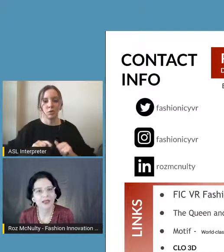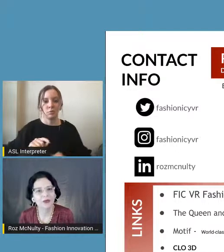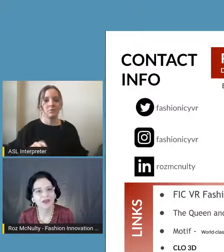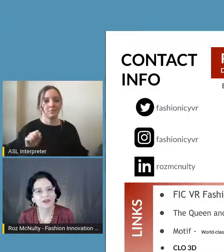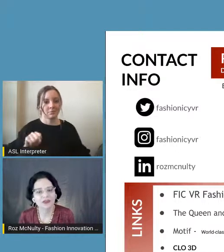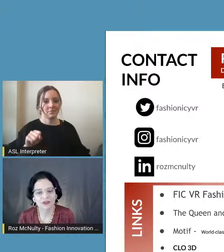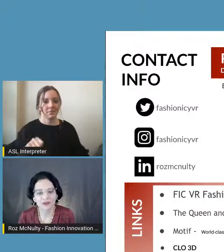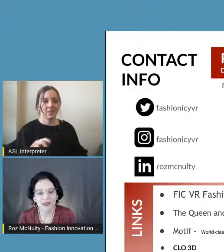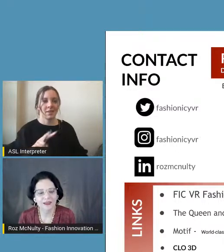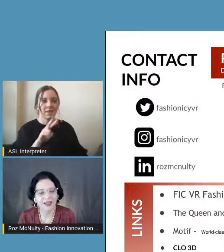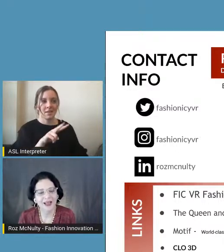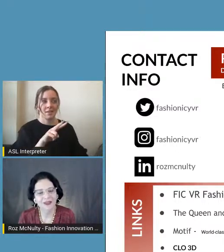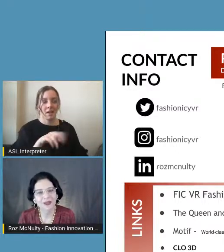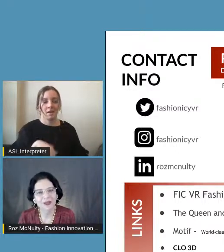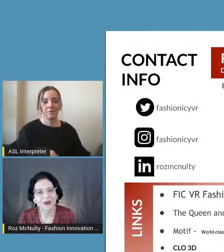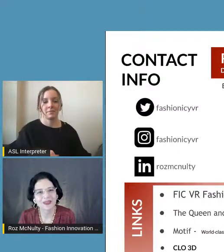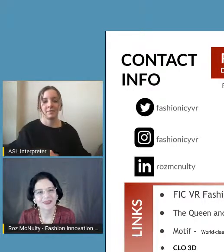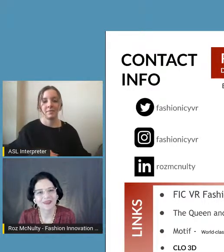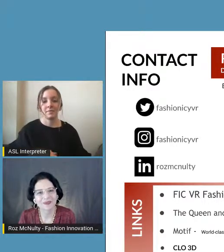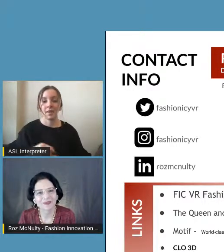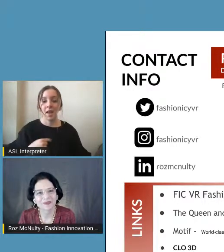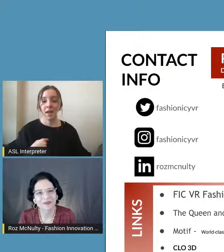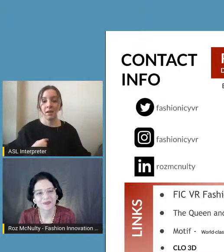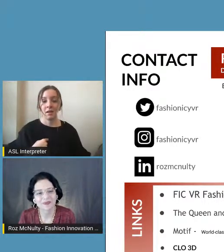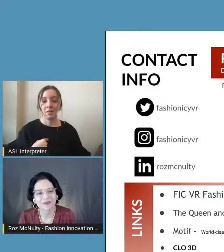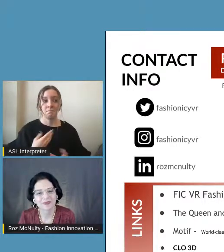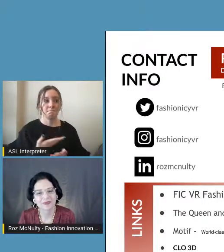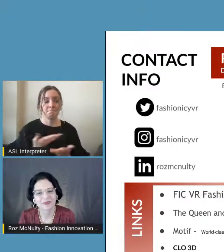to any questions you'd like to ask me on this.